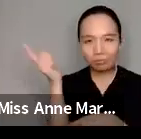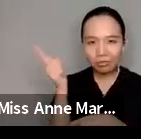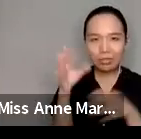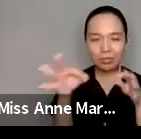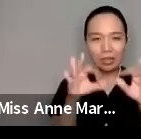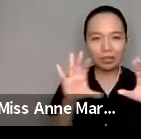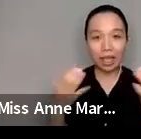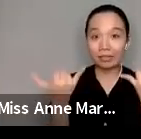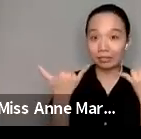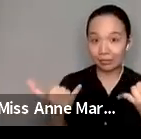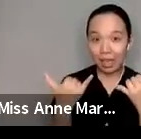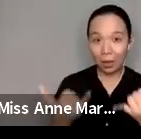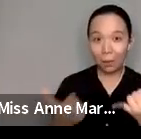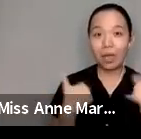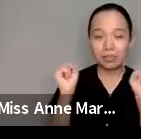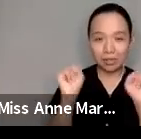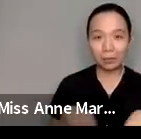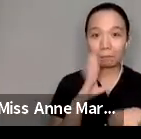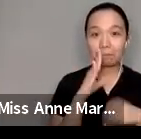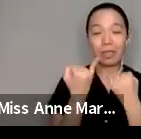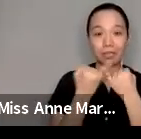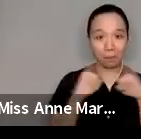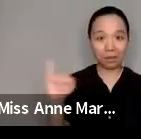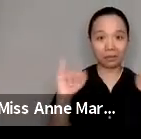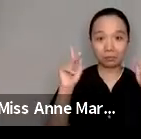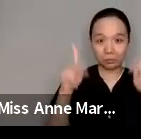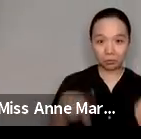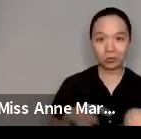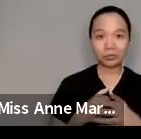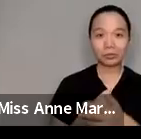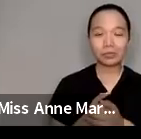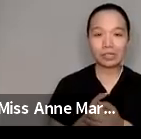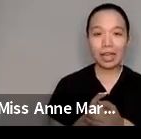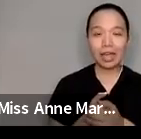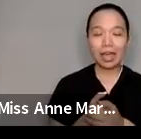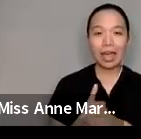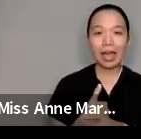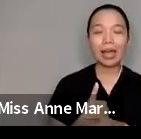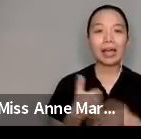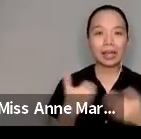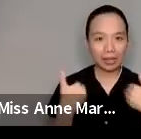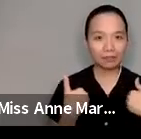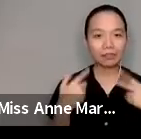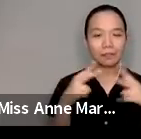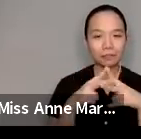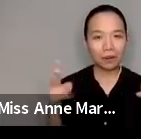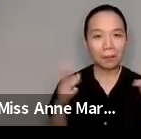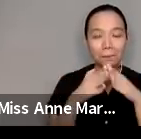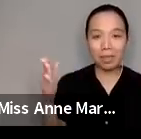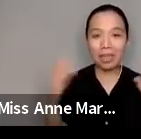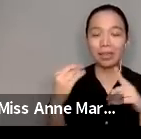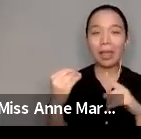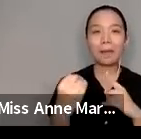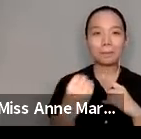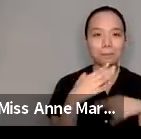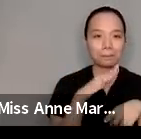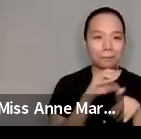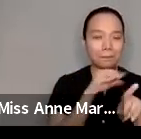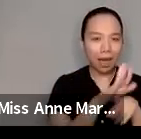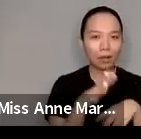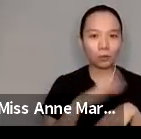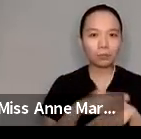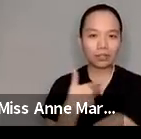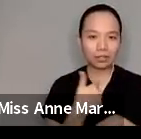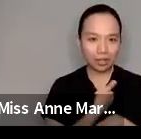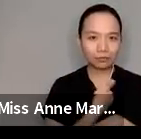And now I can be independent person. It also had a very big impact on myself. When I